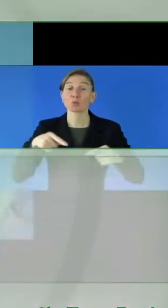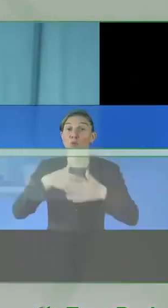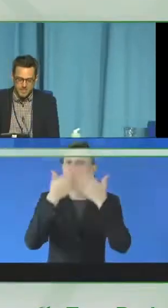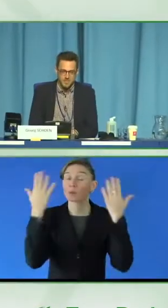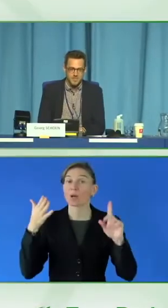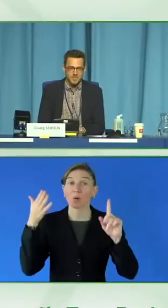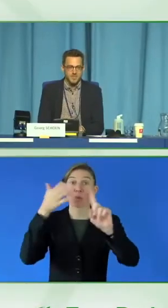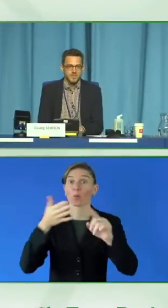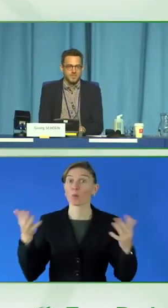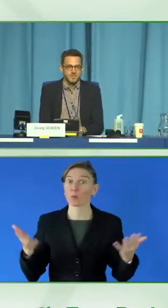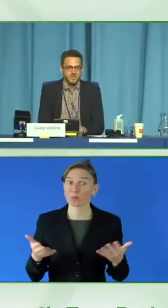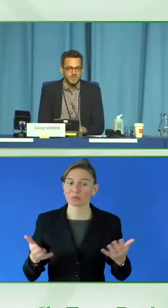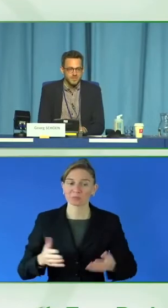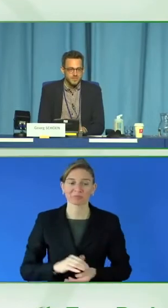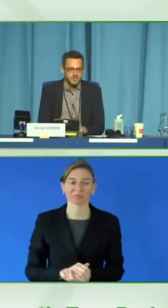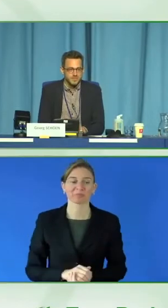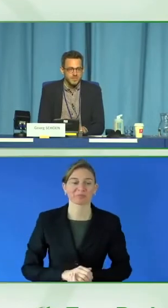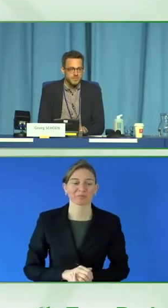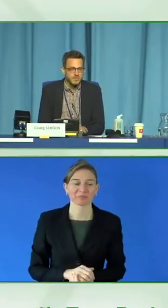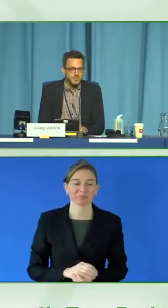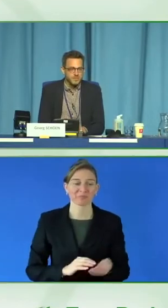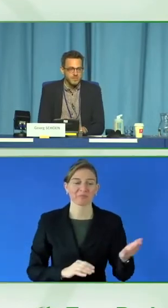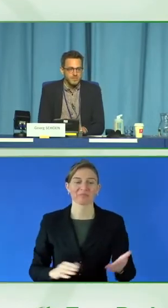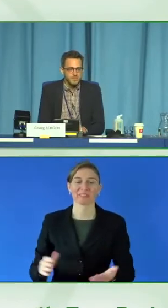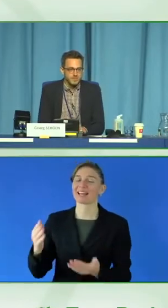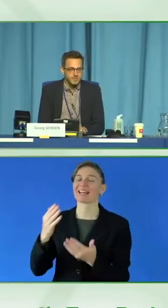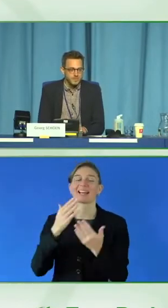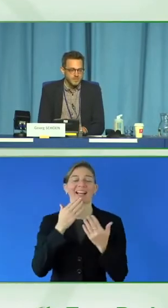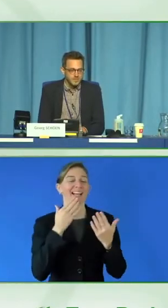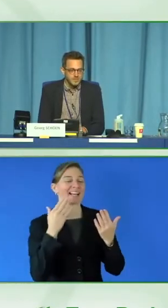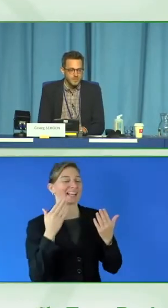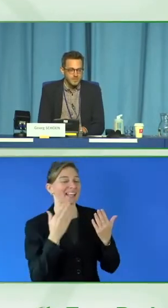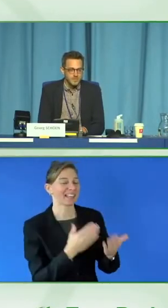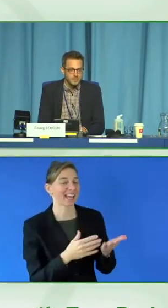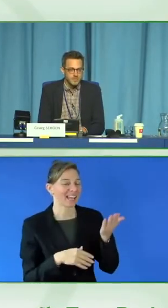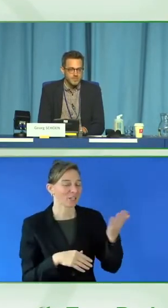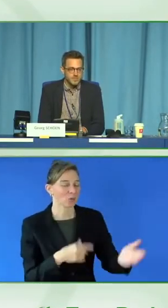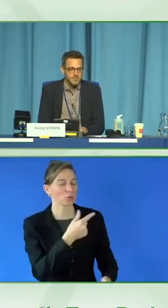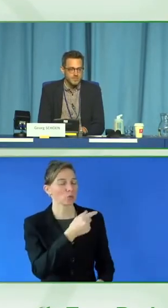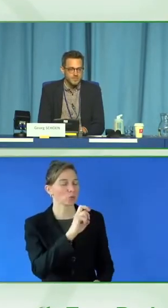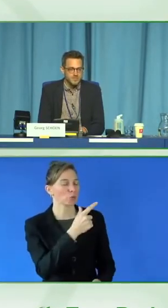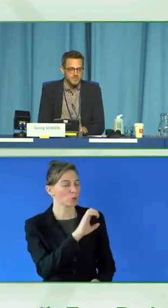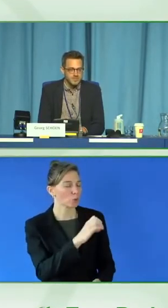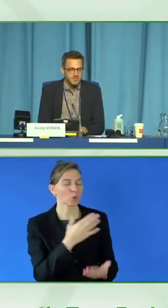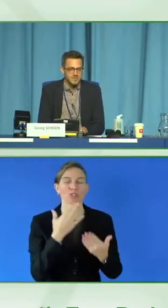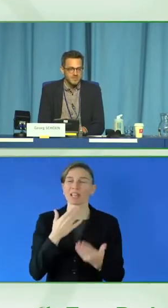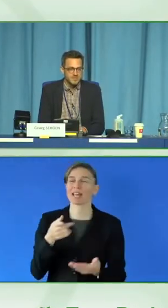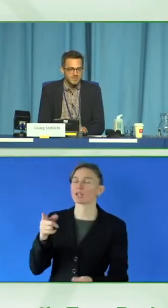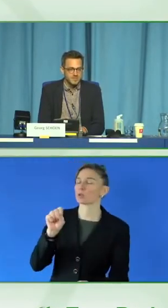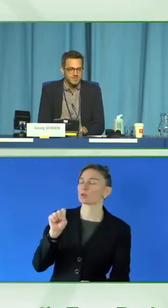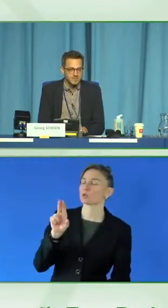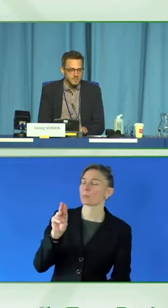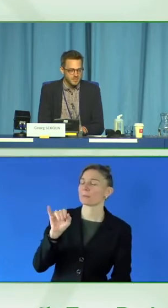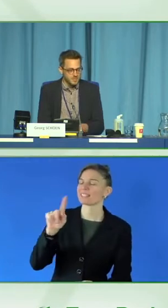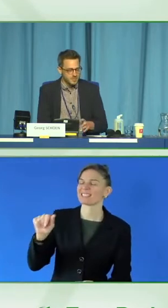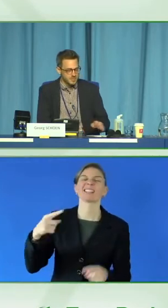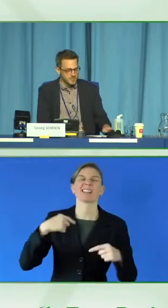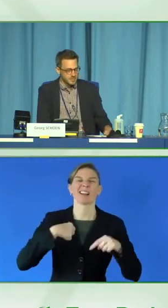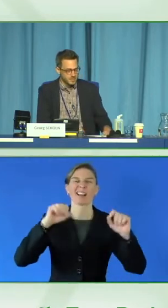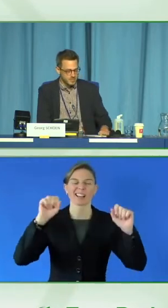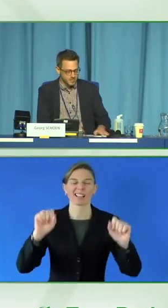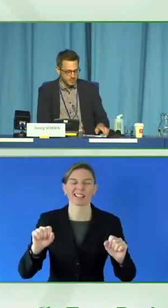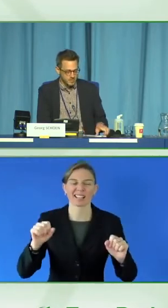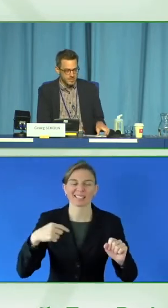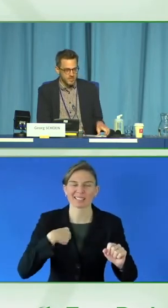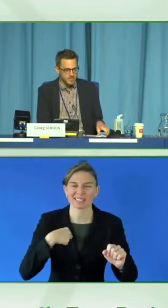Thank you, Sumita. Thank you, George. So let me just set the context as the chair of the session.